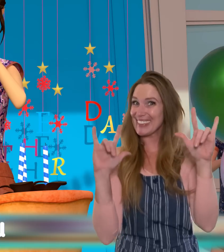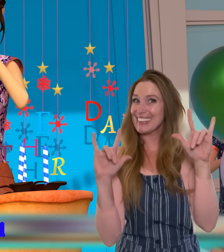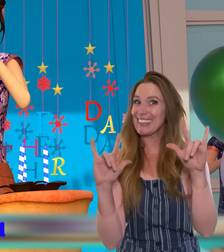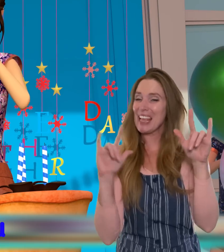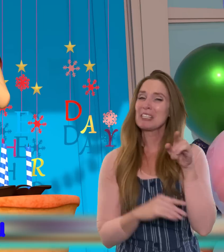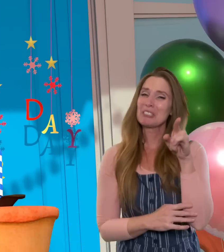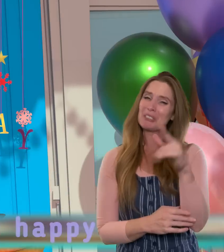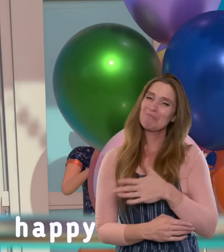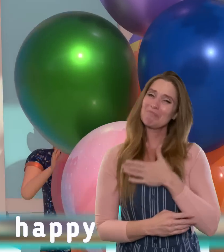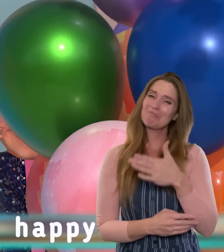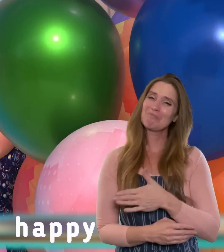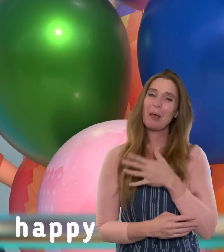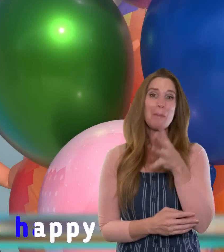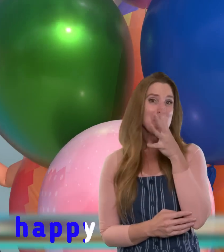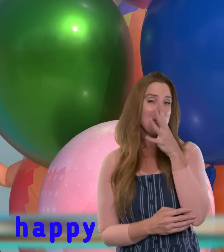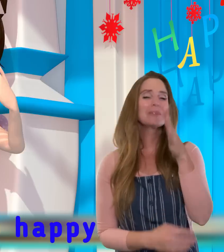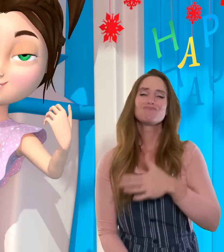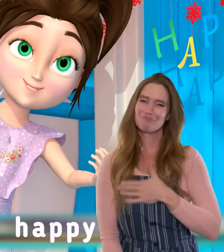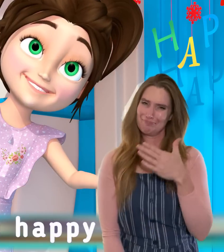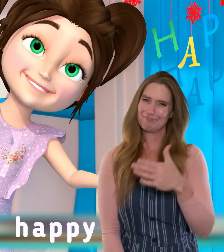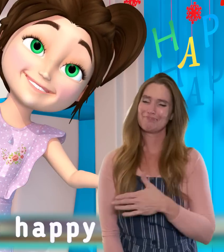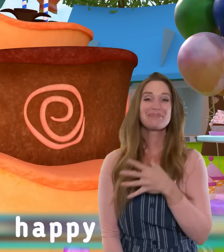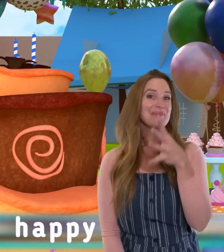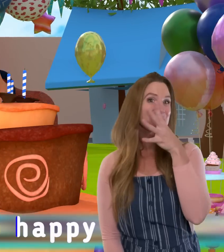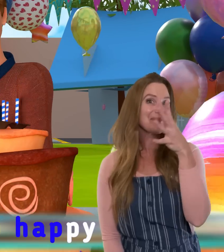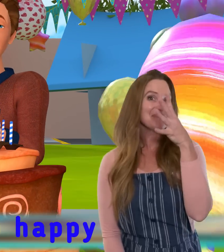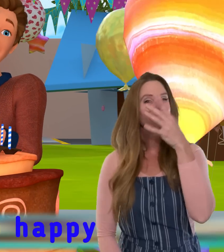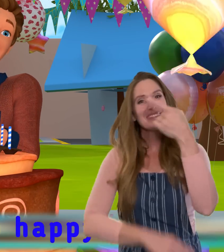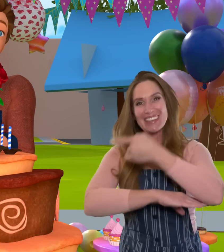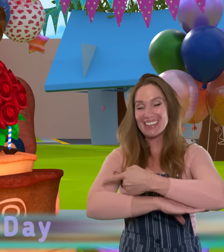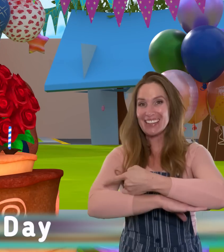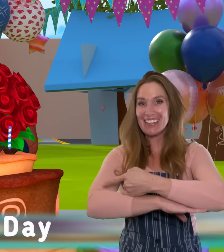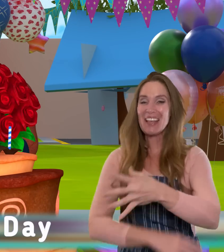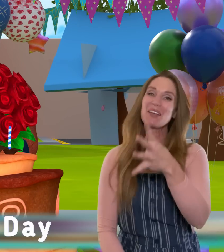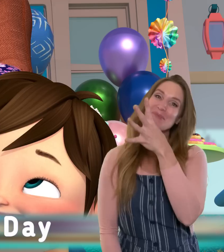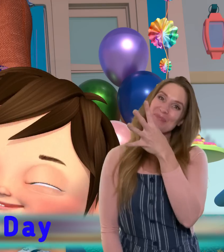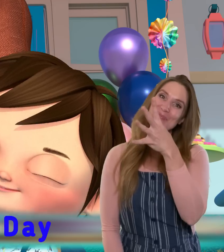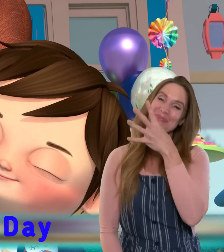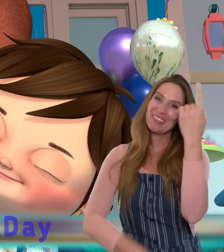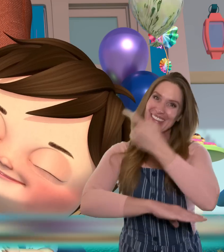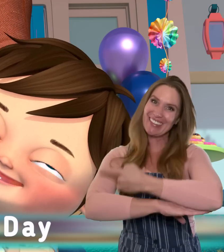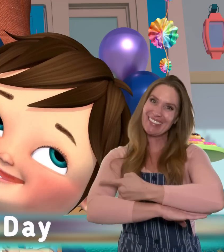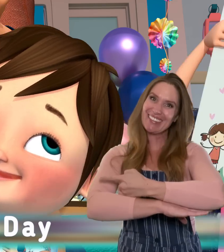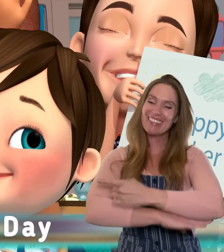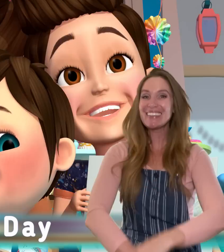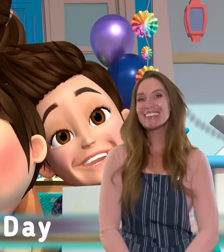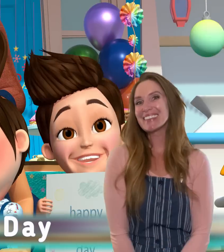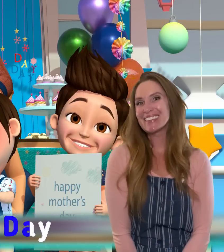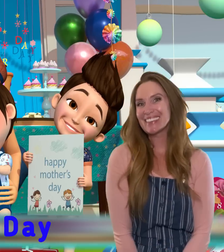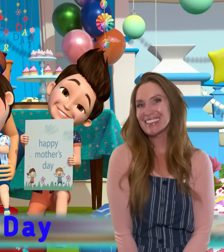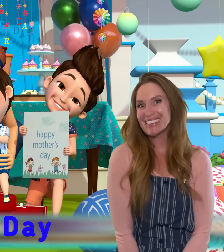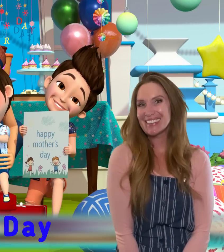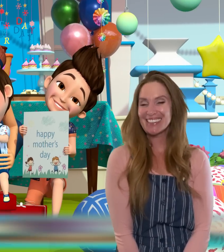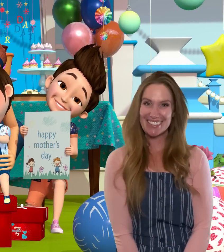you she will be so happy she will be so happy it's Mother's Day it's Mother's